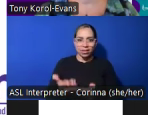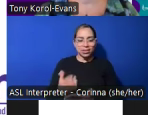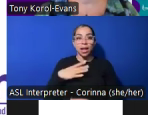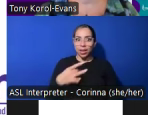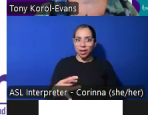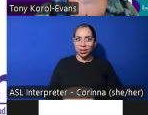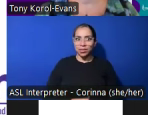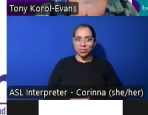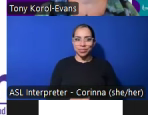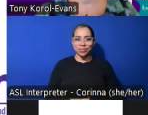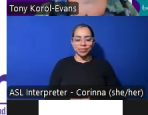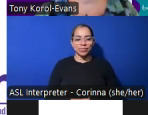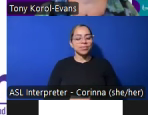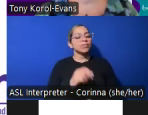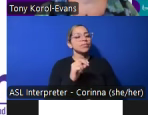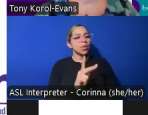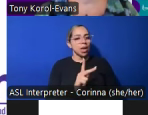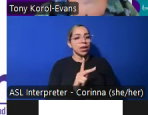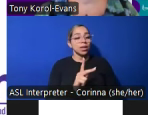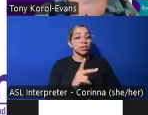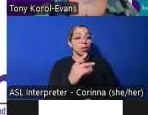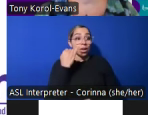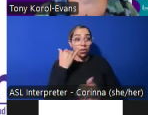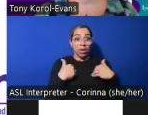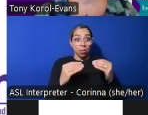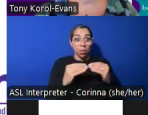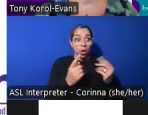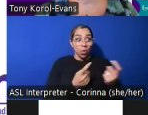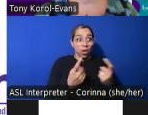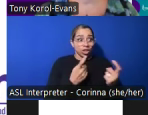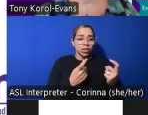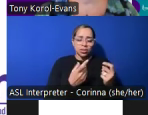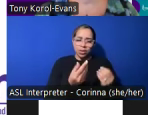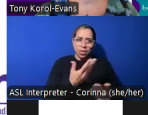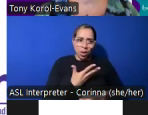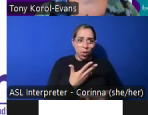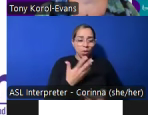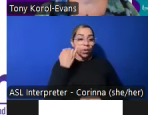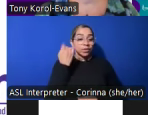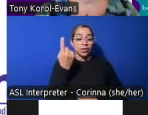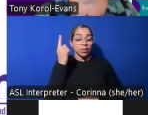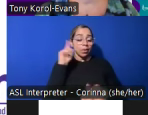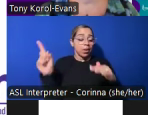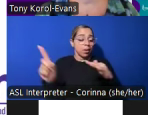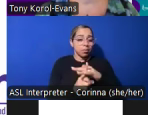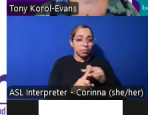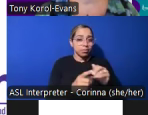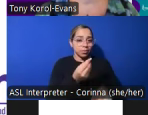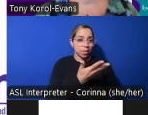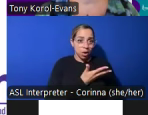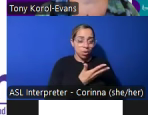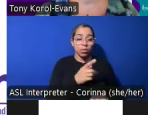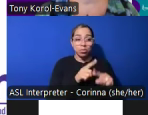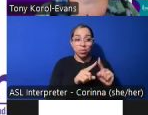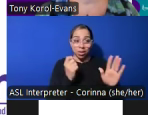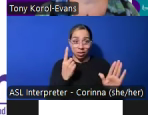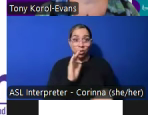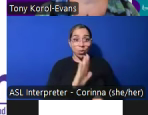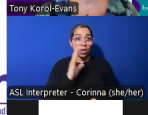so circle back around if you have other questions on this or other stuff comes up. But your experience is